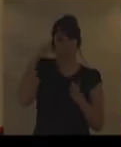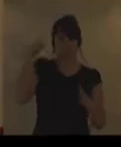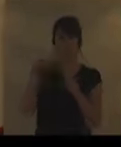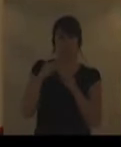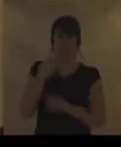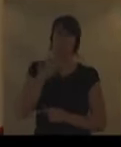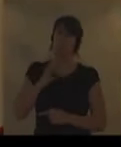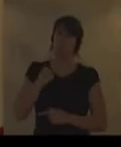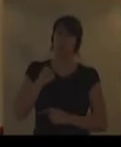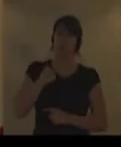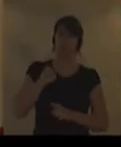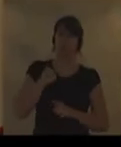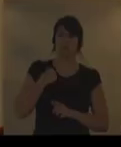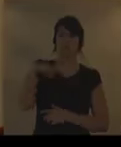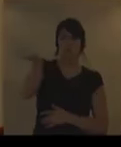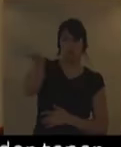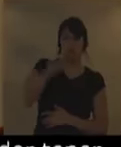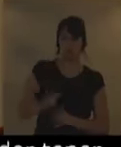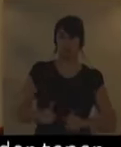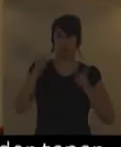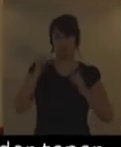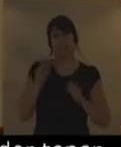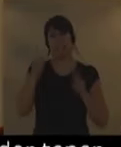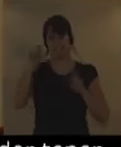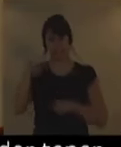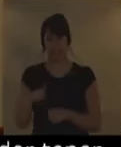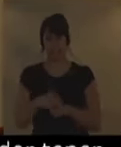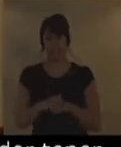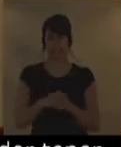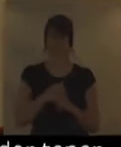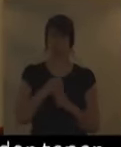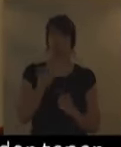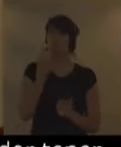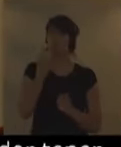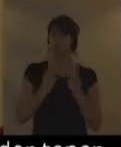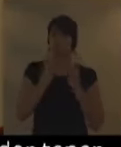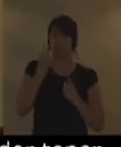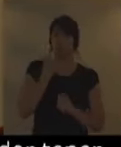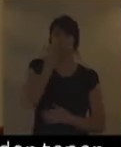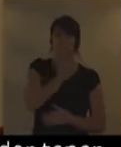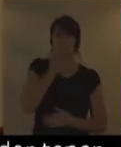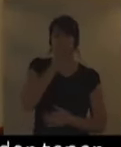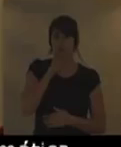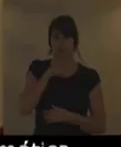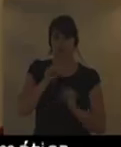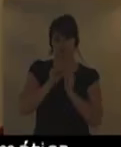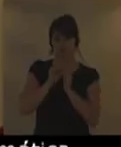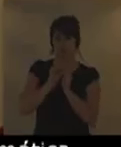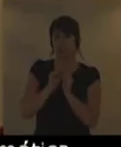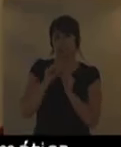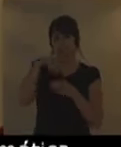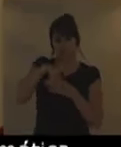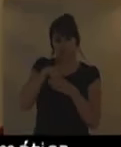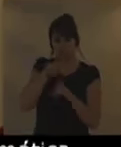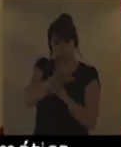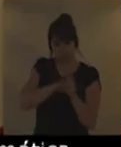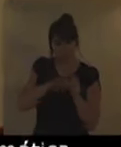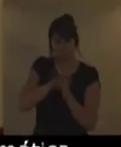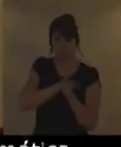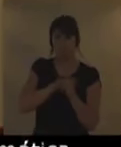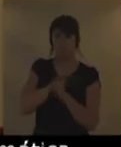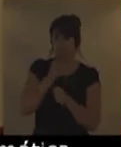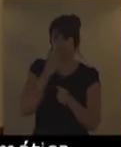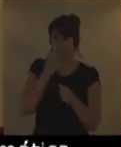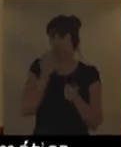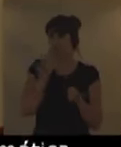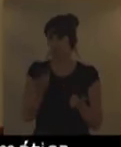subject. Several studies has been performed in this field, like the